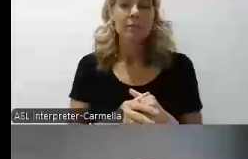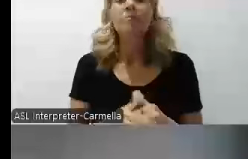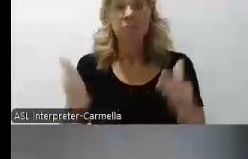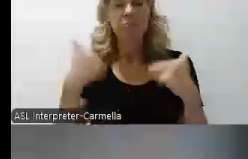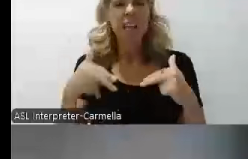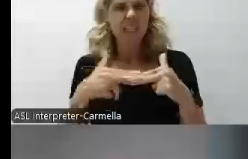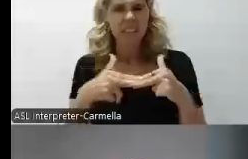slide.